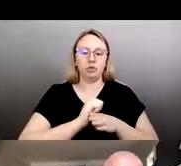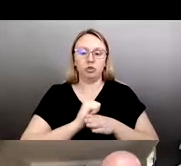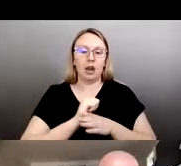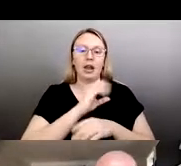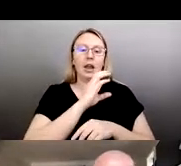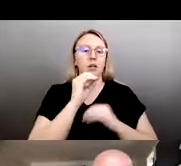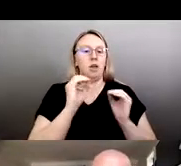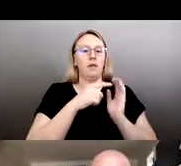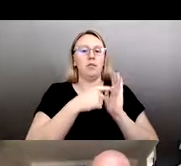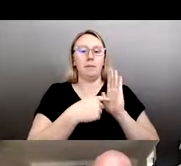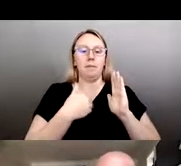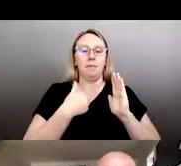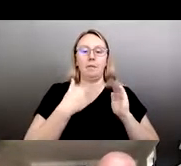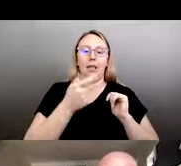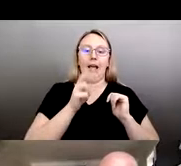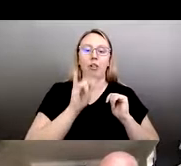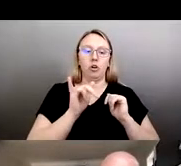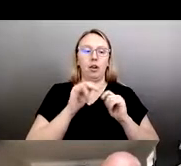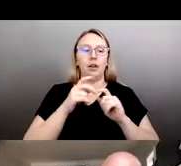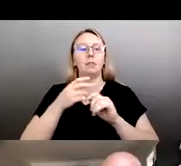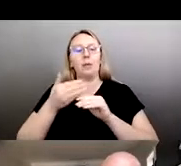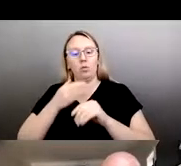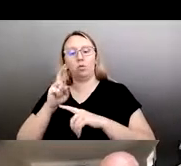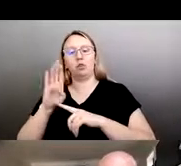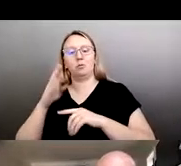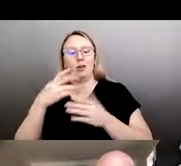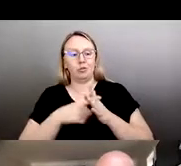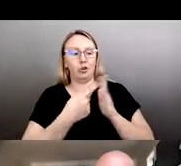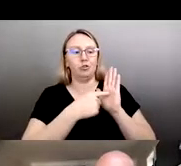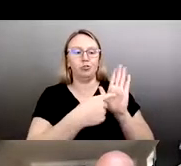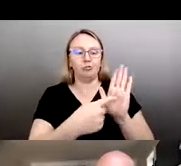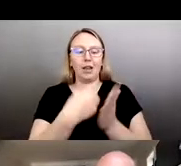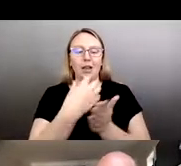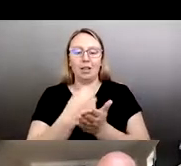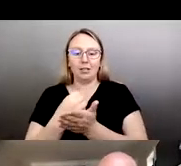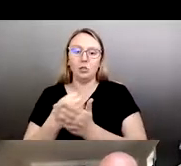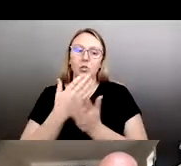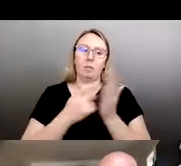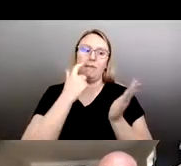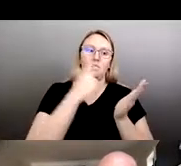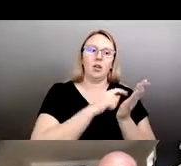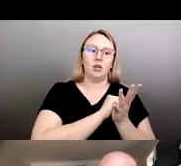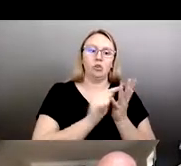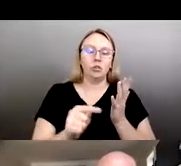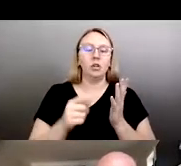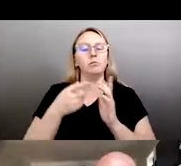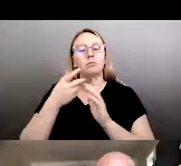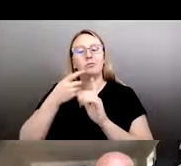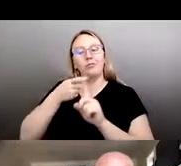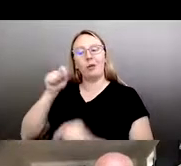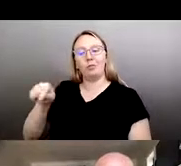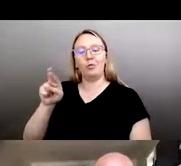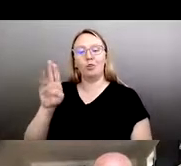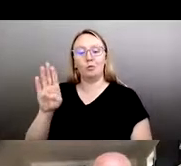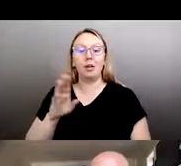work. So the support that they got from Roger was really important and some of them now are incredibly well known. For example, Joseph Joachim has a